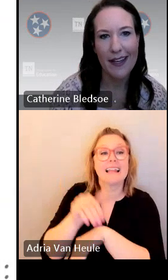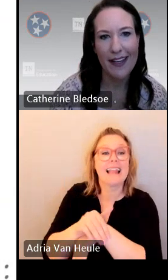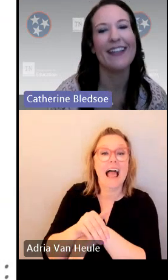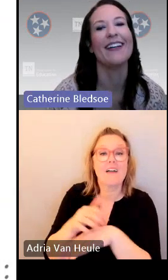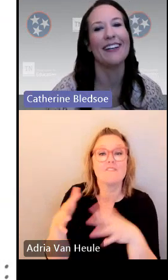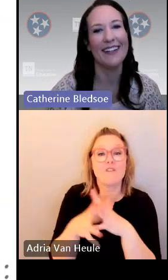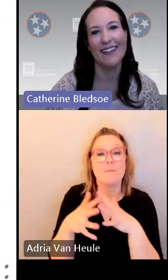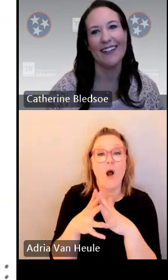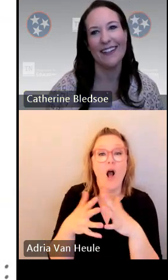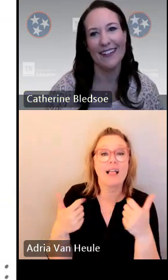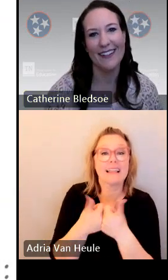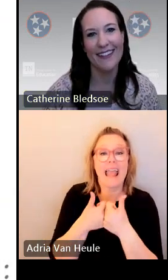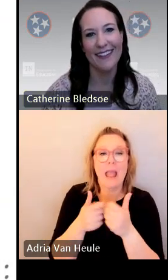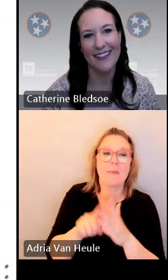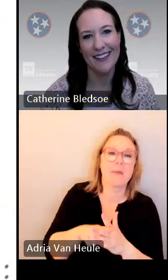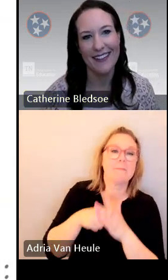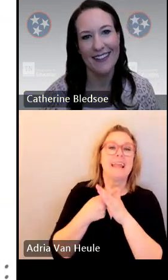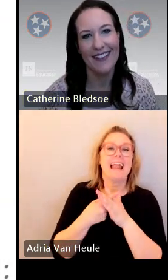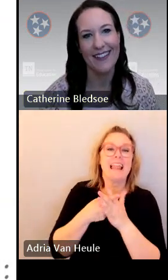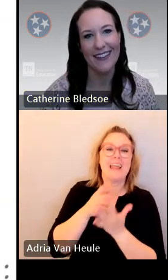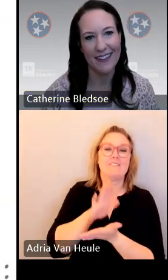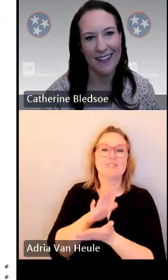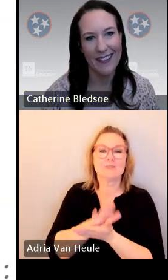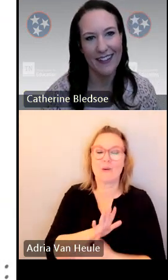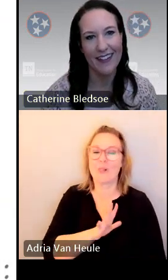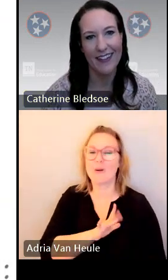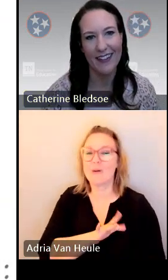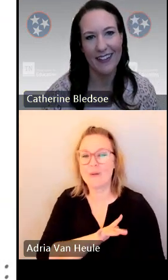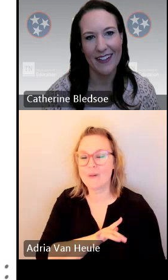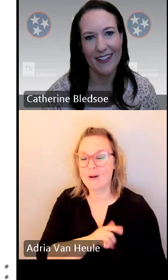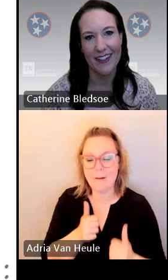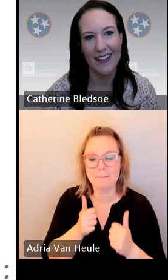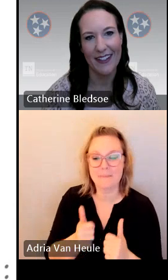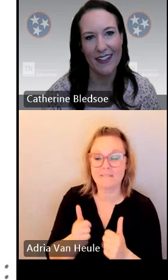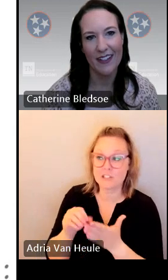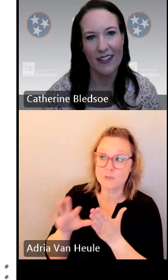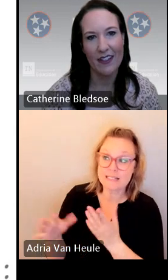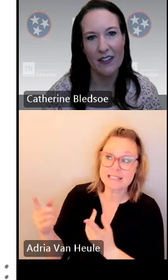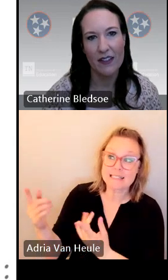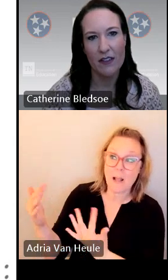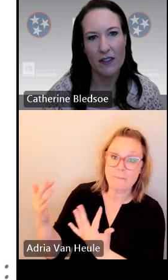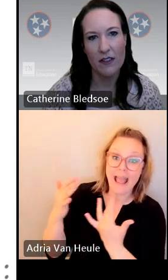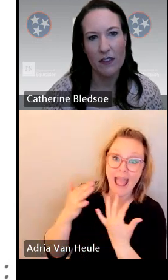beginning of school seem to really have a lot of students come back.